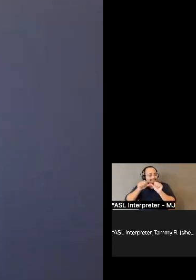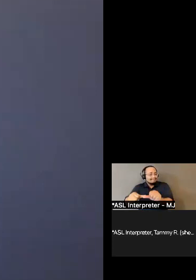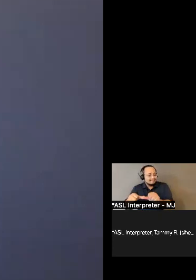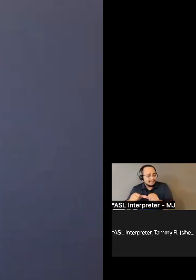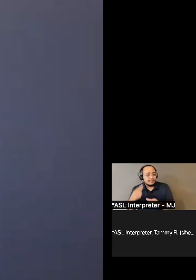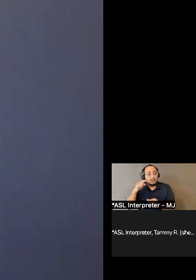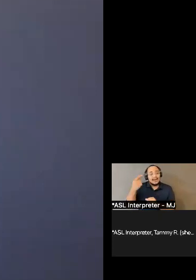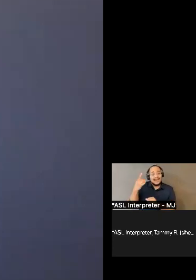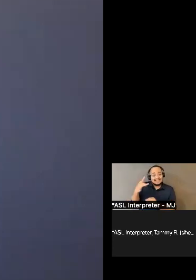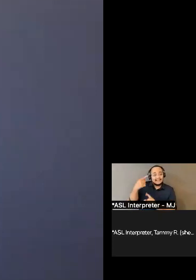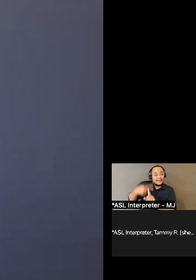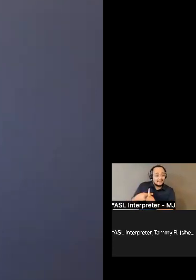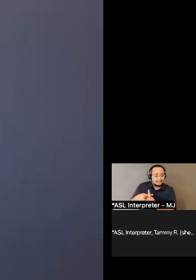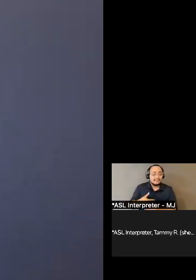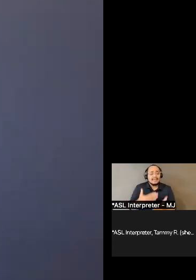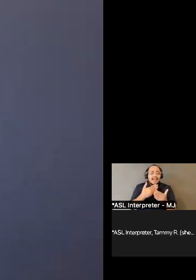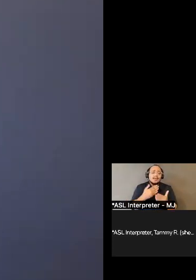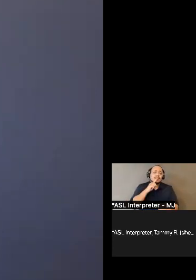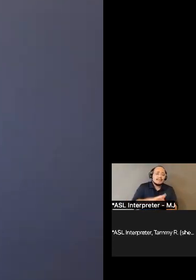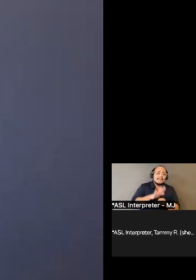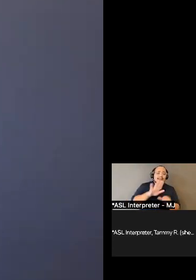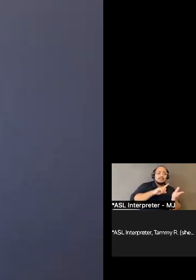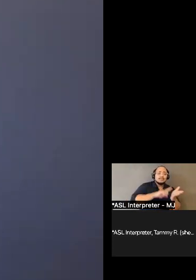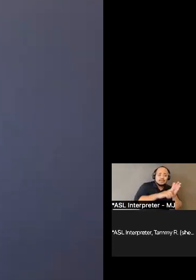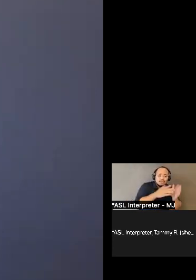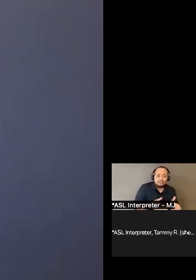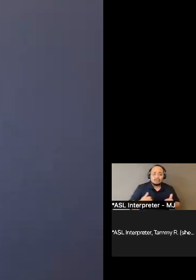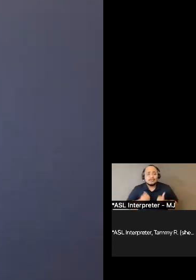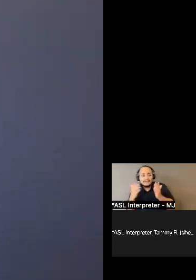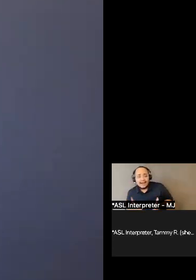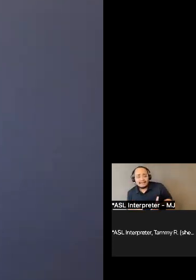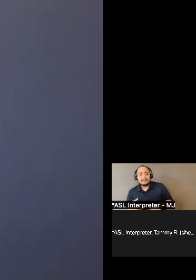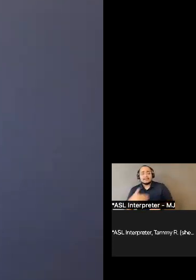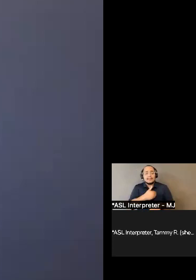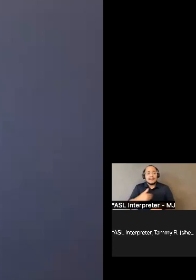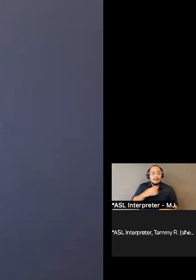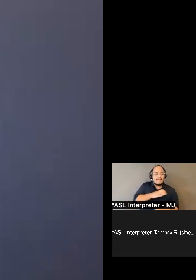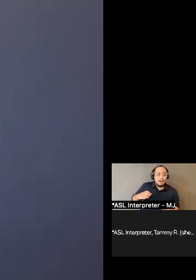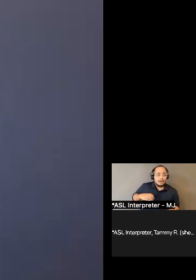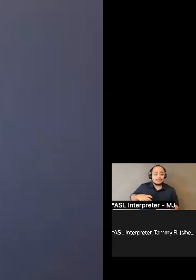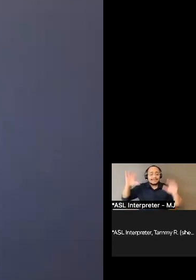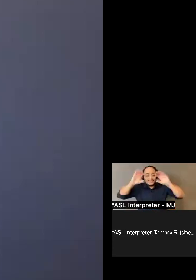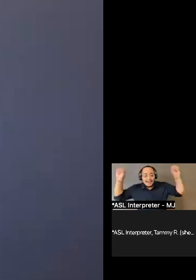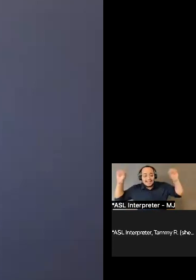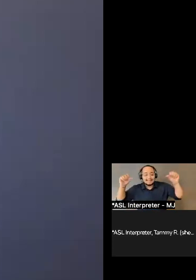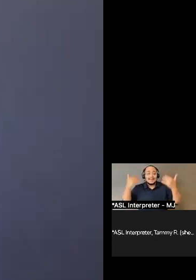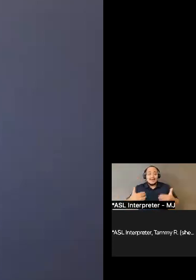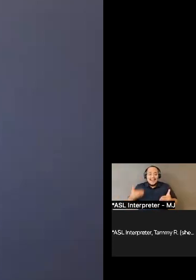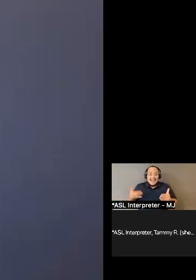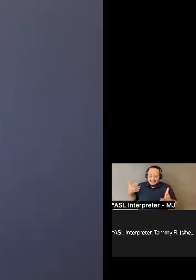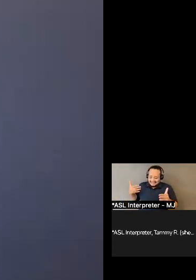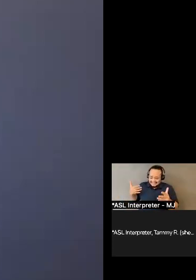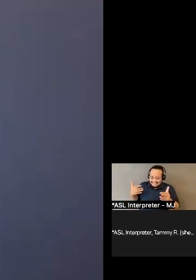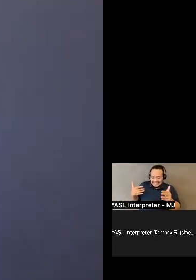of survivors and researchers, members of Congress, and the President, we are now closer than we have ever been